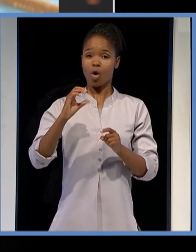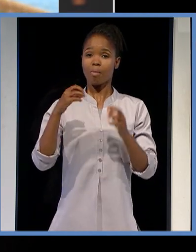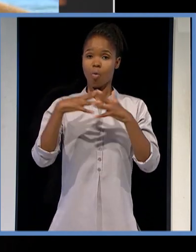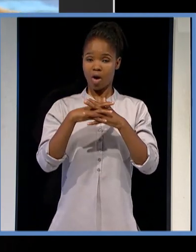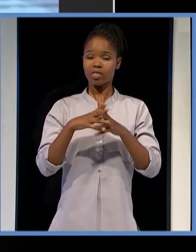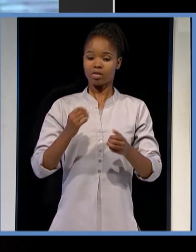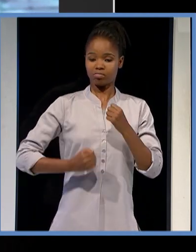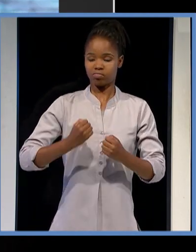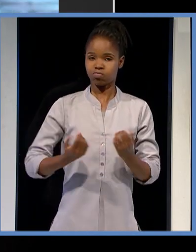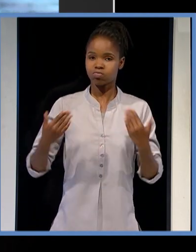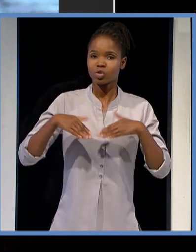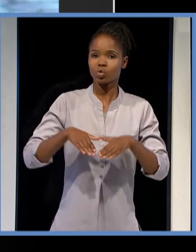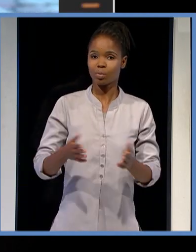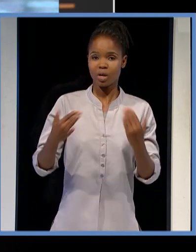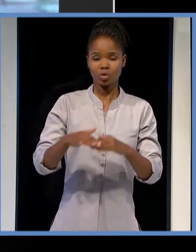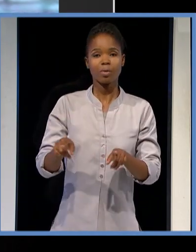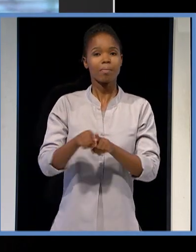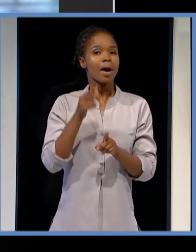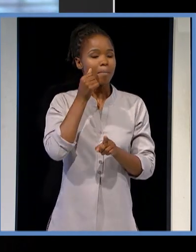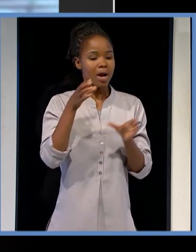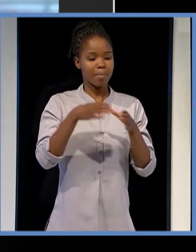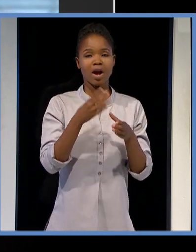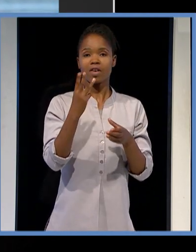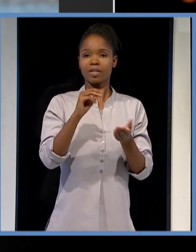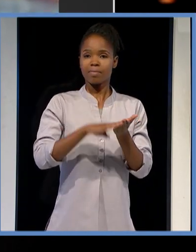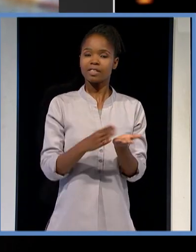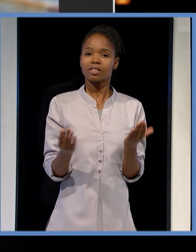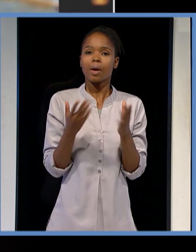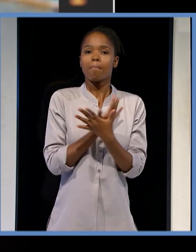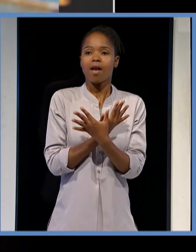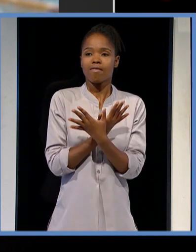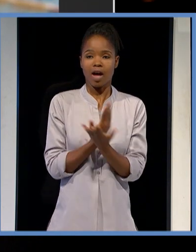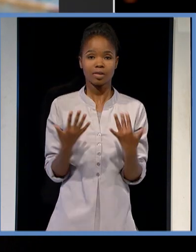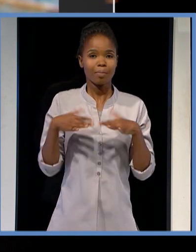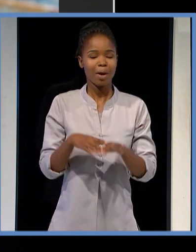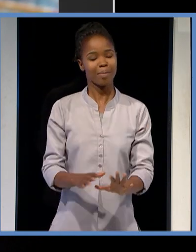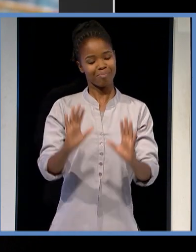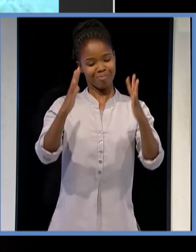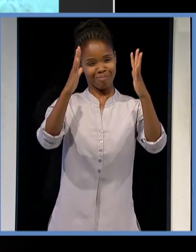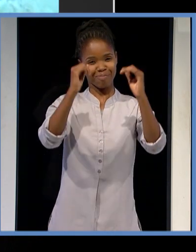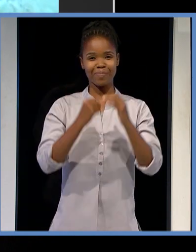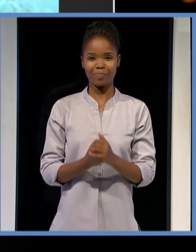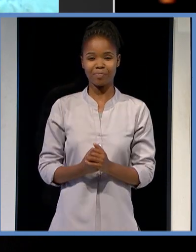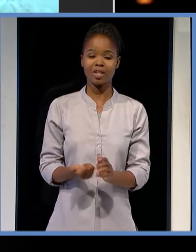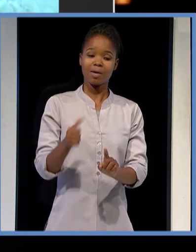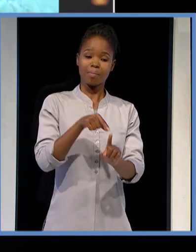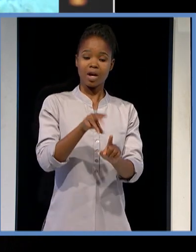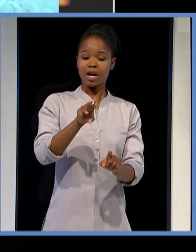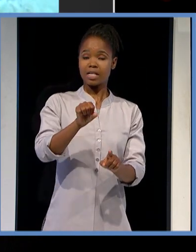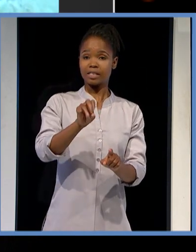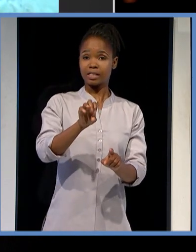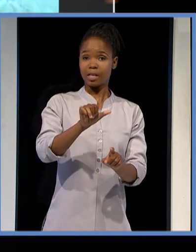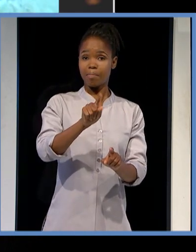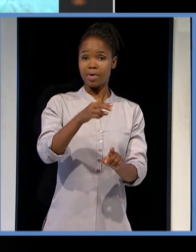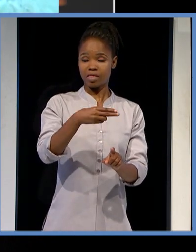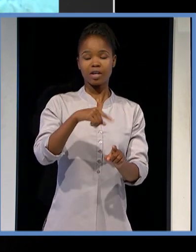started off his meet with a continental record in the men's 50-meter fly. Congratulations, Christian Sadie. Franco Smit also set new